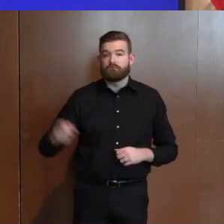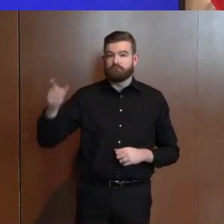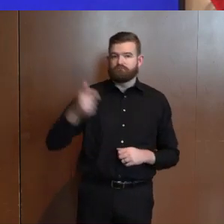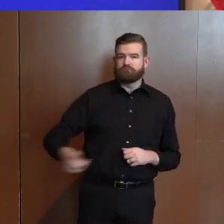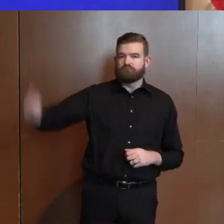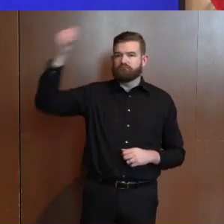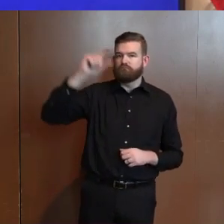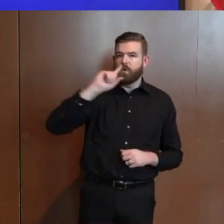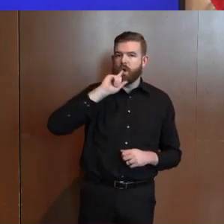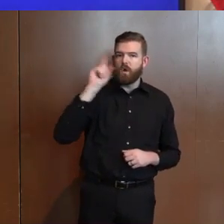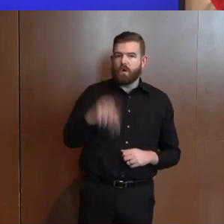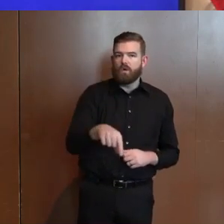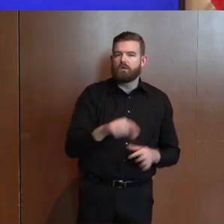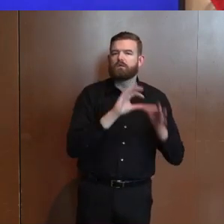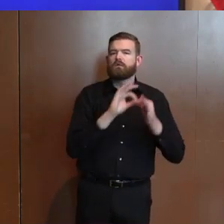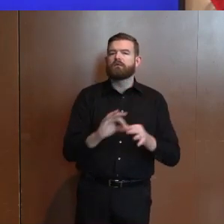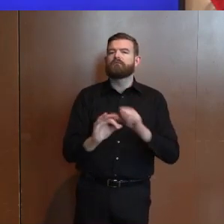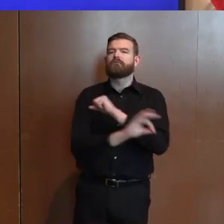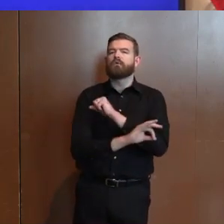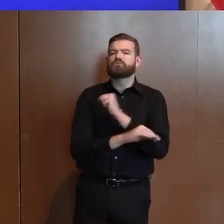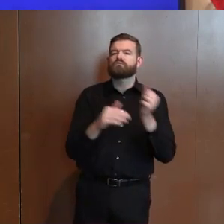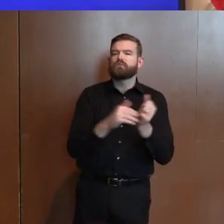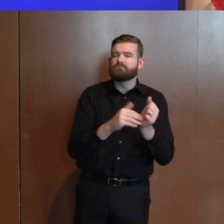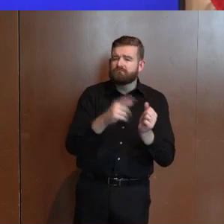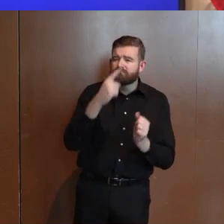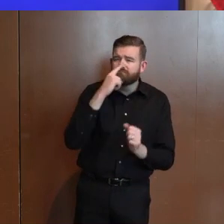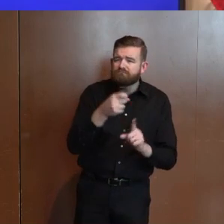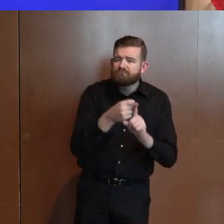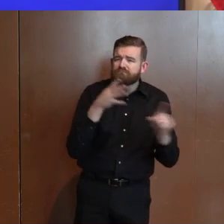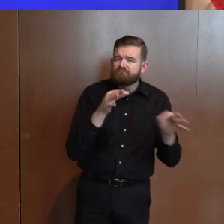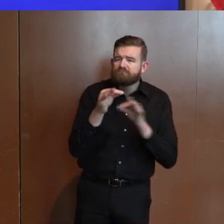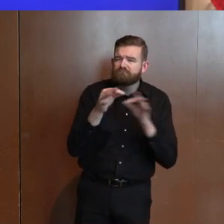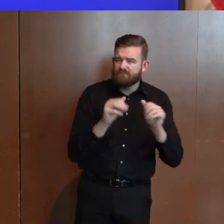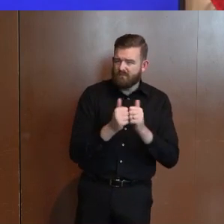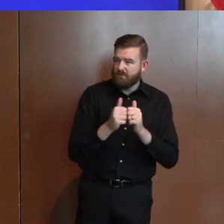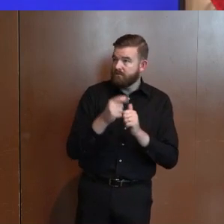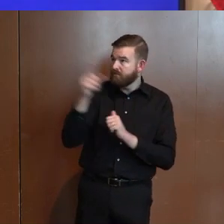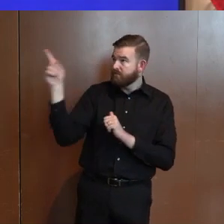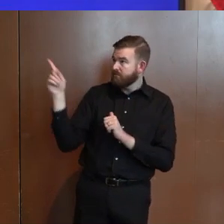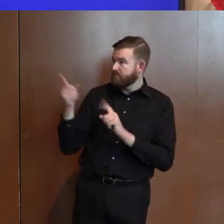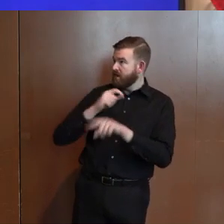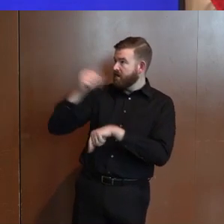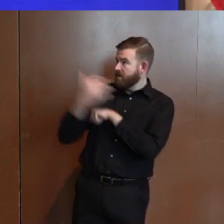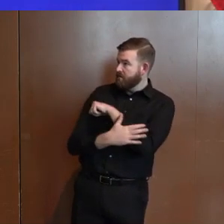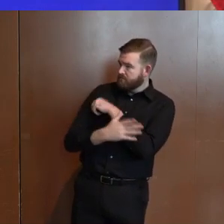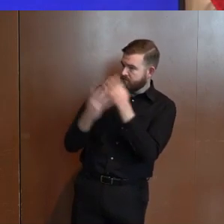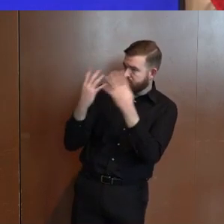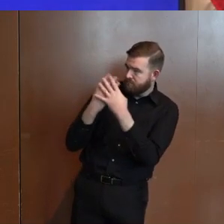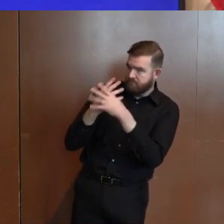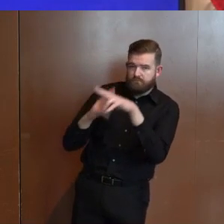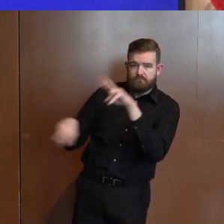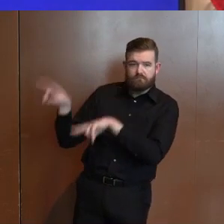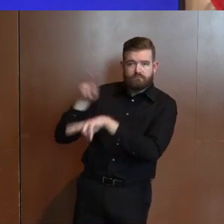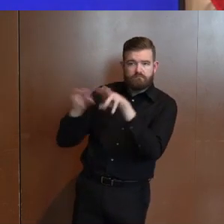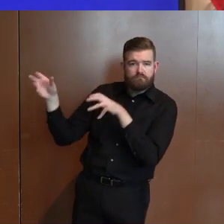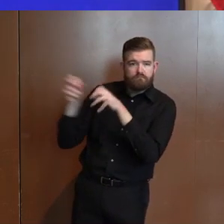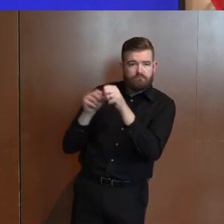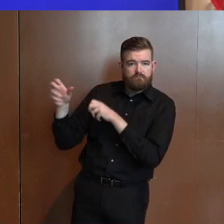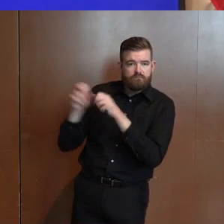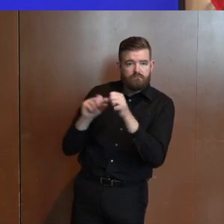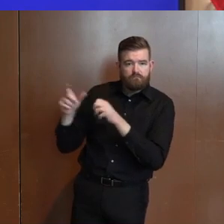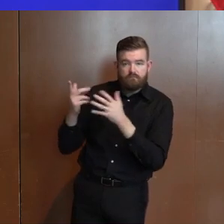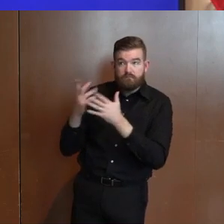foreign doctors. Any details on screening for foreign doctors, any limitations on countries where they would come from, and any details on that?